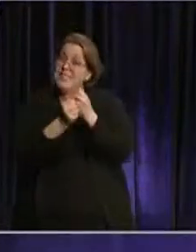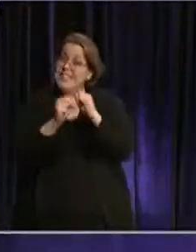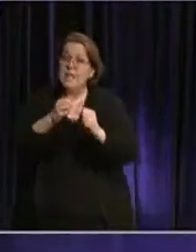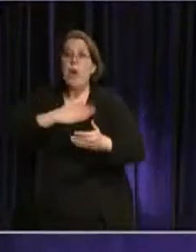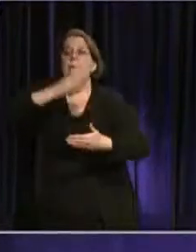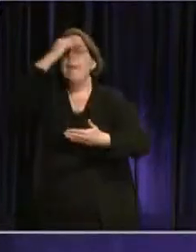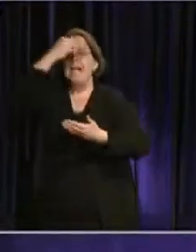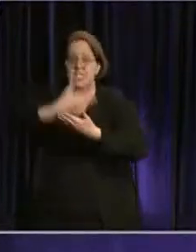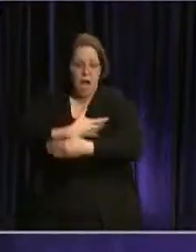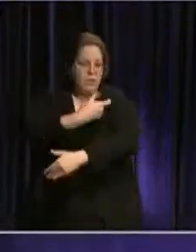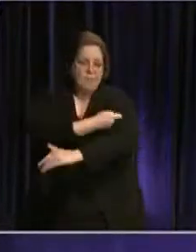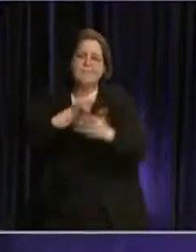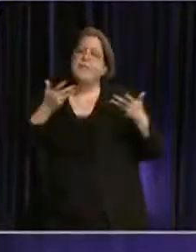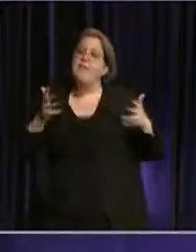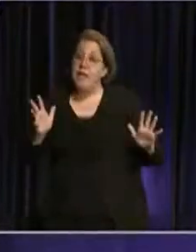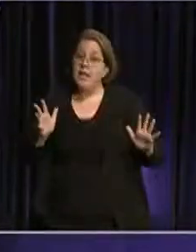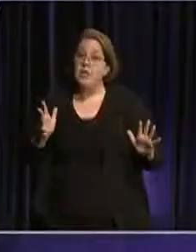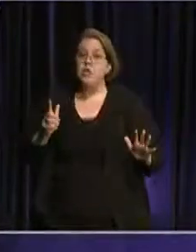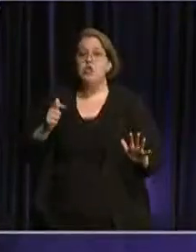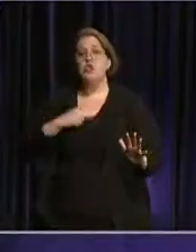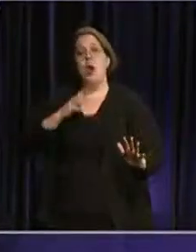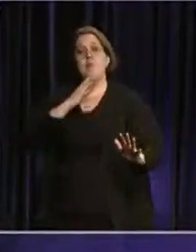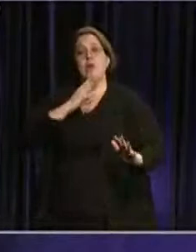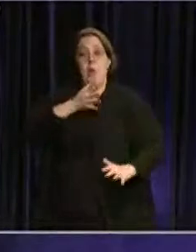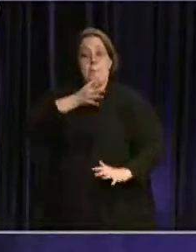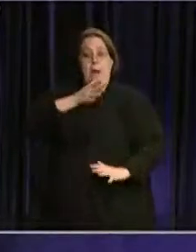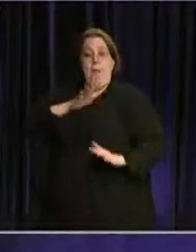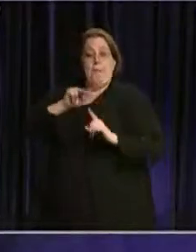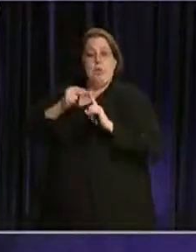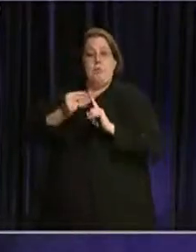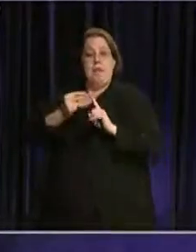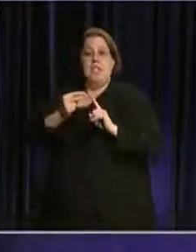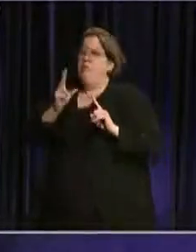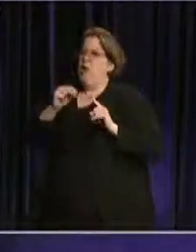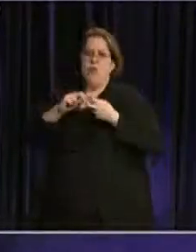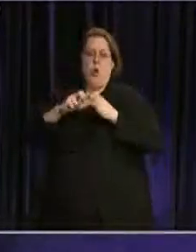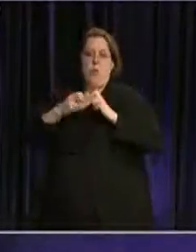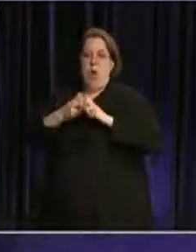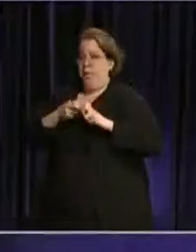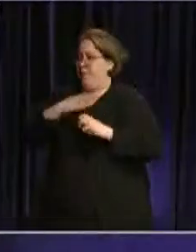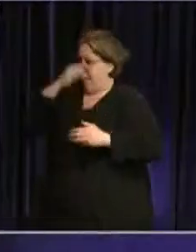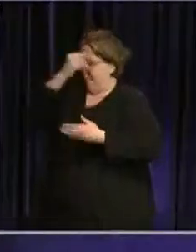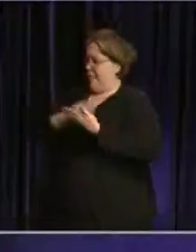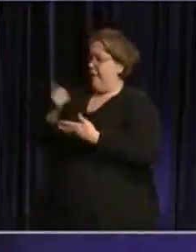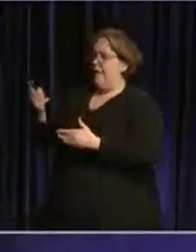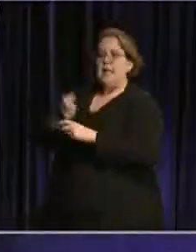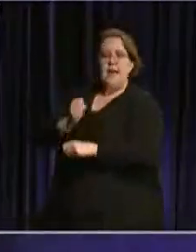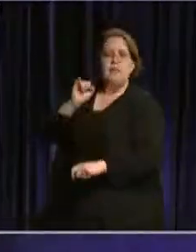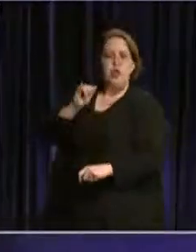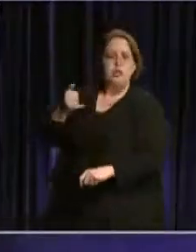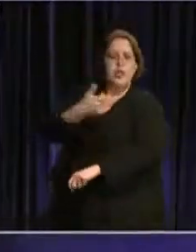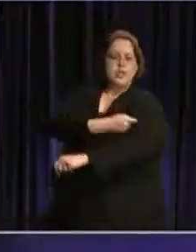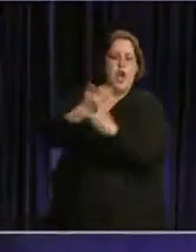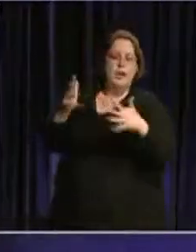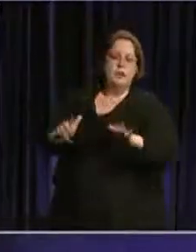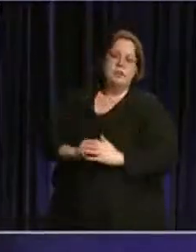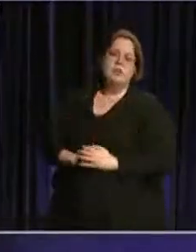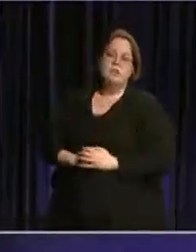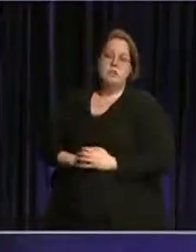son has had it, so I'm speaking from a mom who has no qualms about the fact that my son got the J&J vaccine.